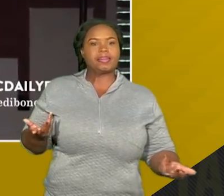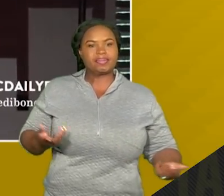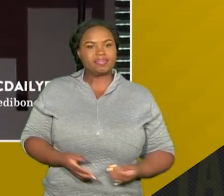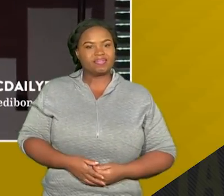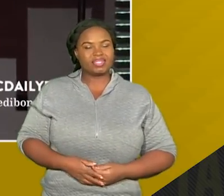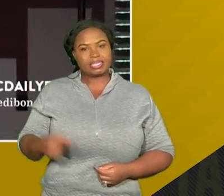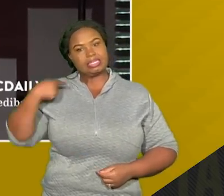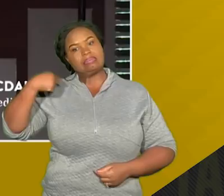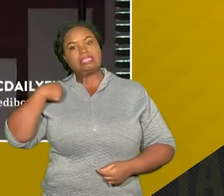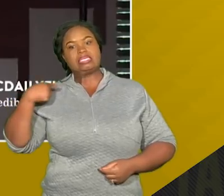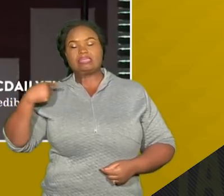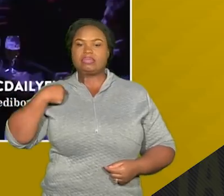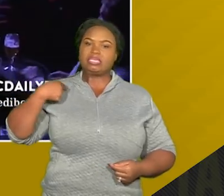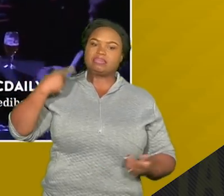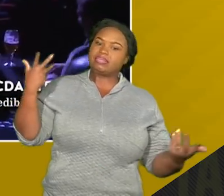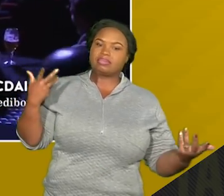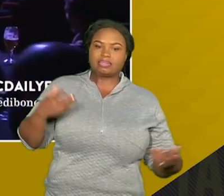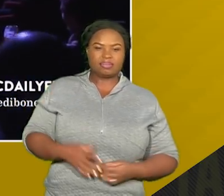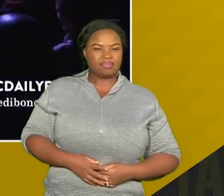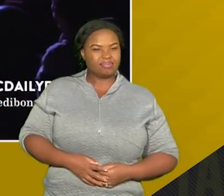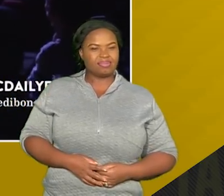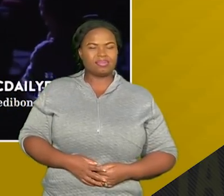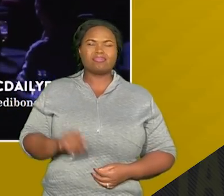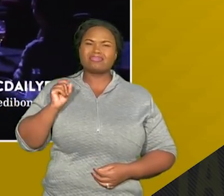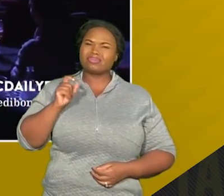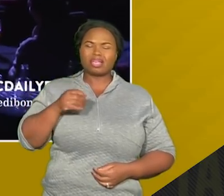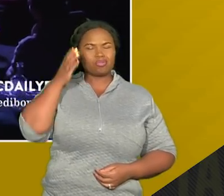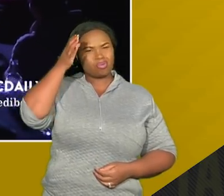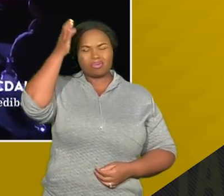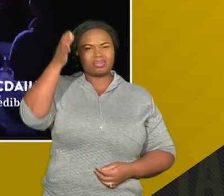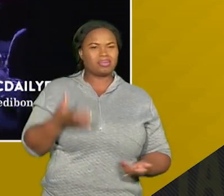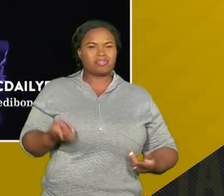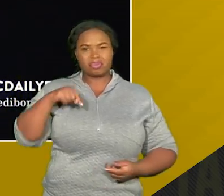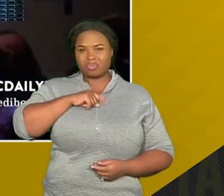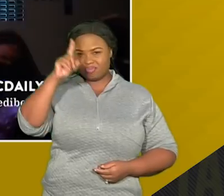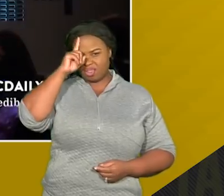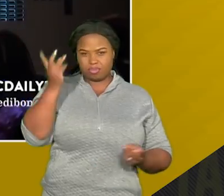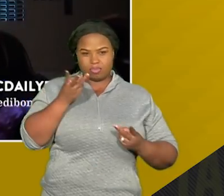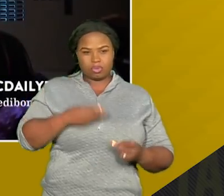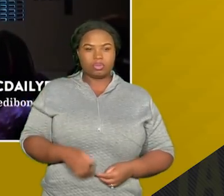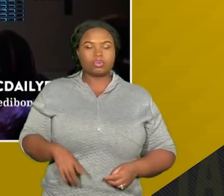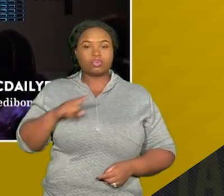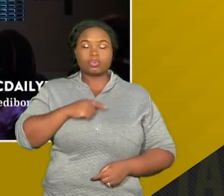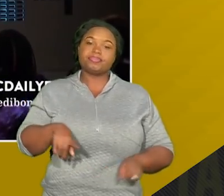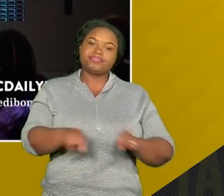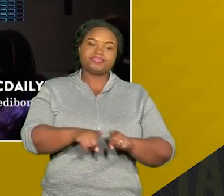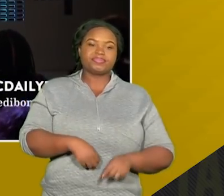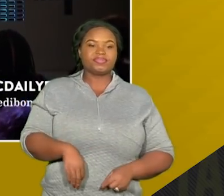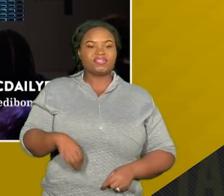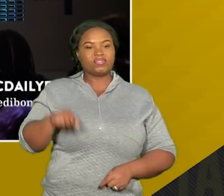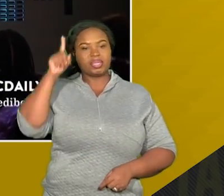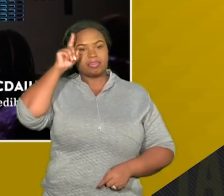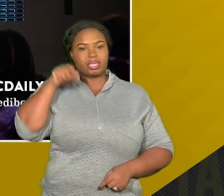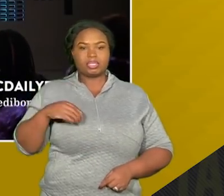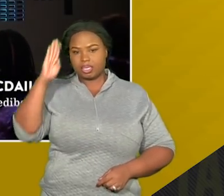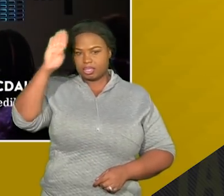Gents, it's me. That concept won't work for us as black people. Picture a scene, black guy to another black guy,